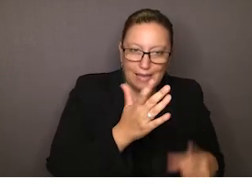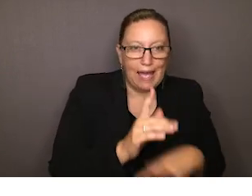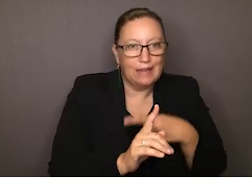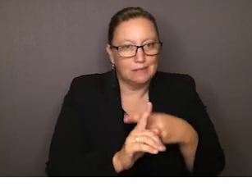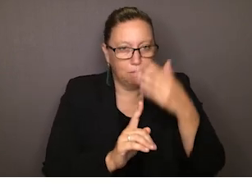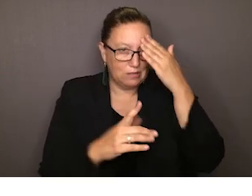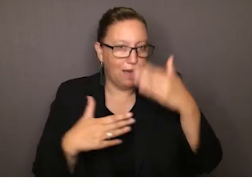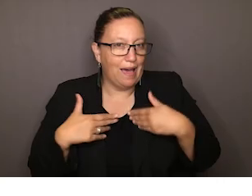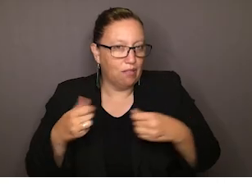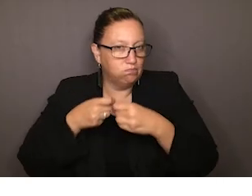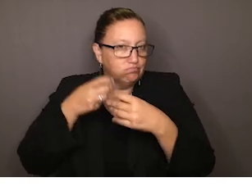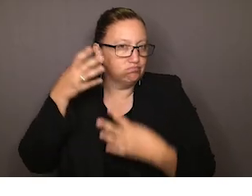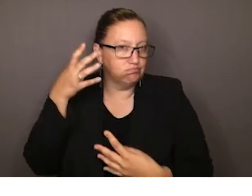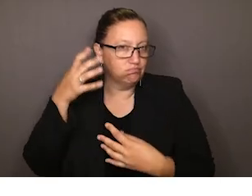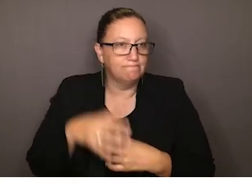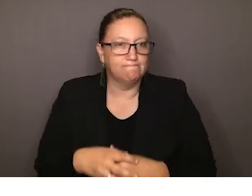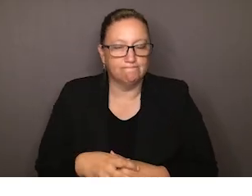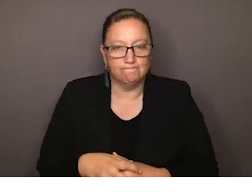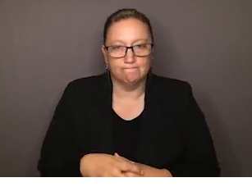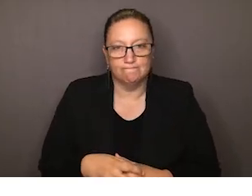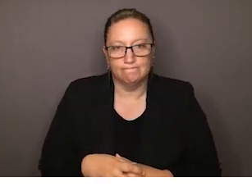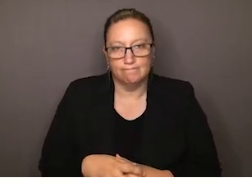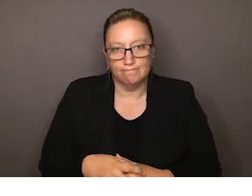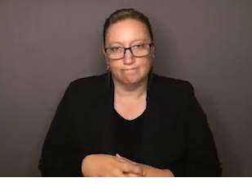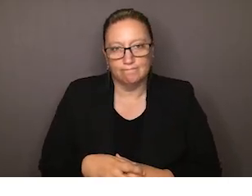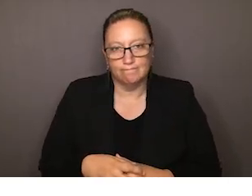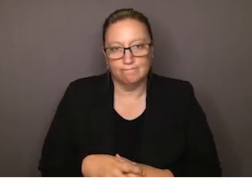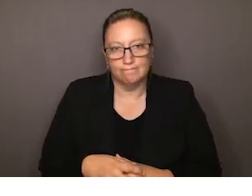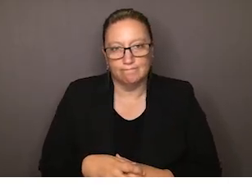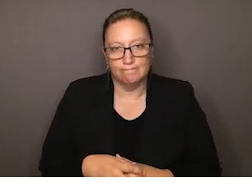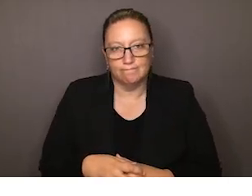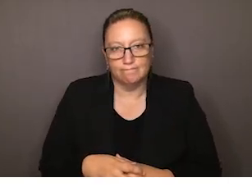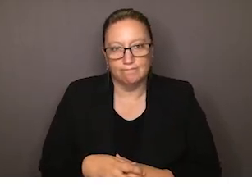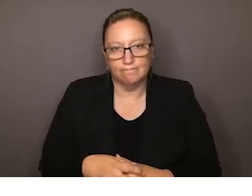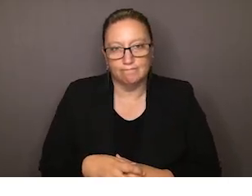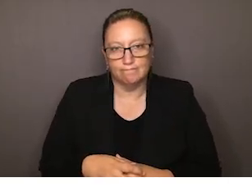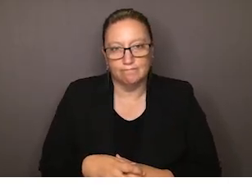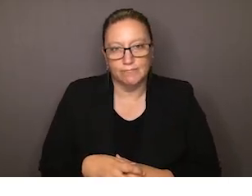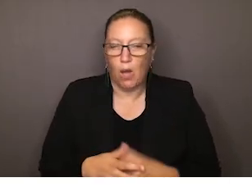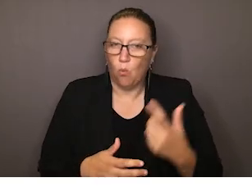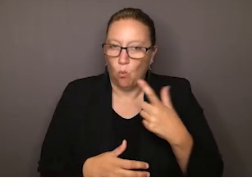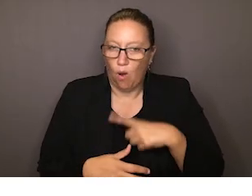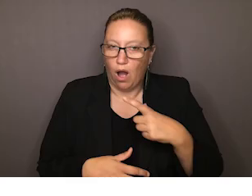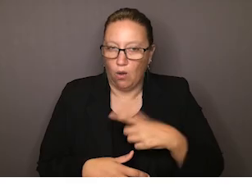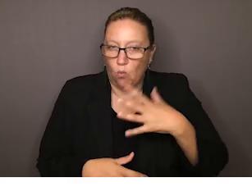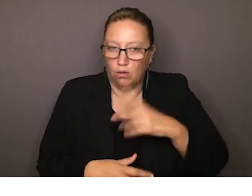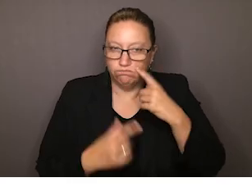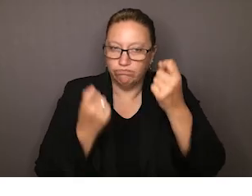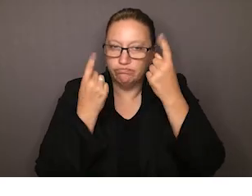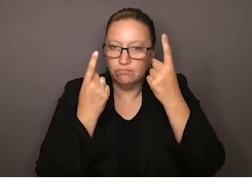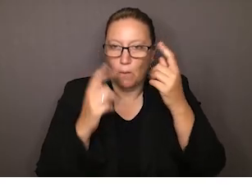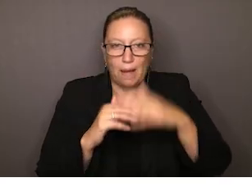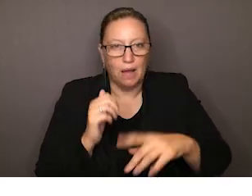mental health conditions, why some people with intellectual disability are more likely to get